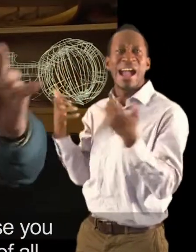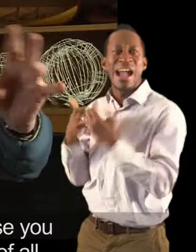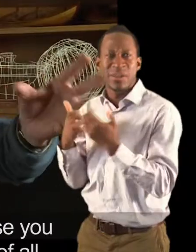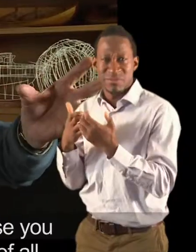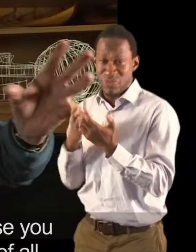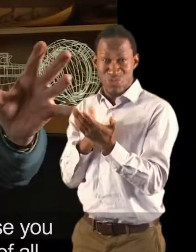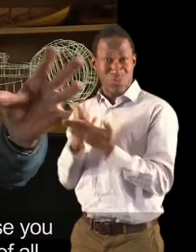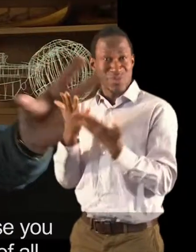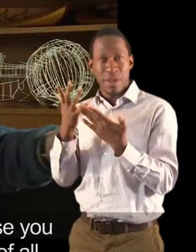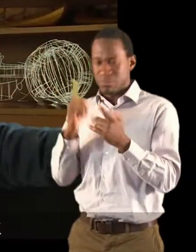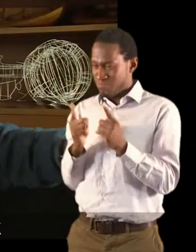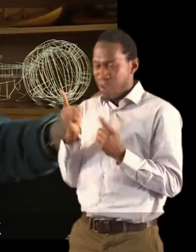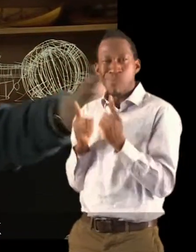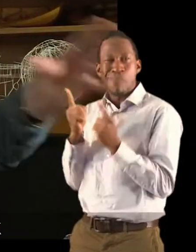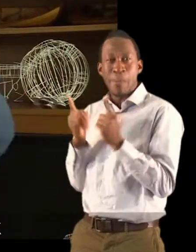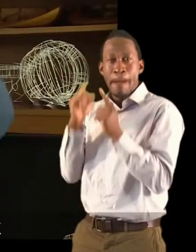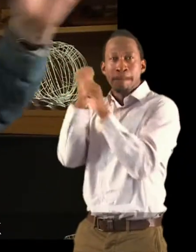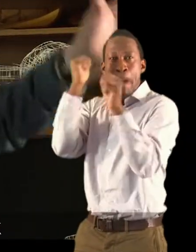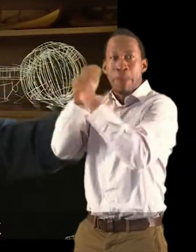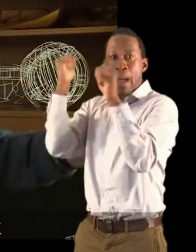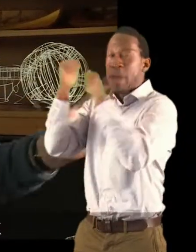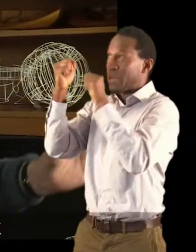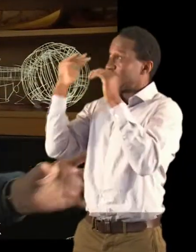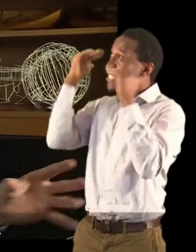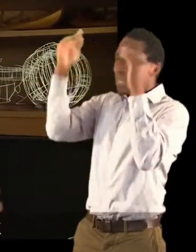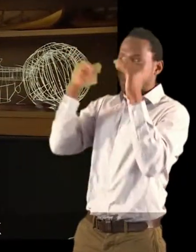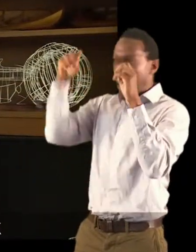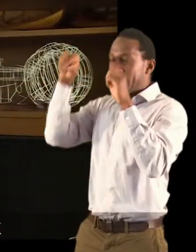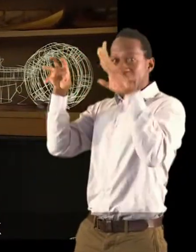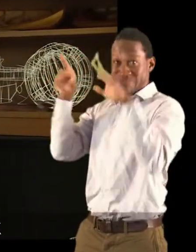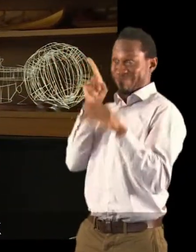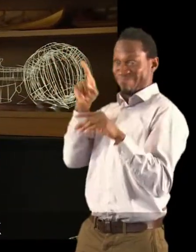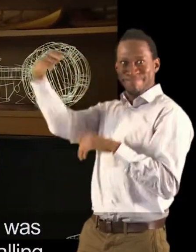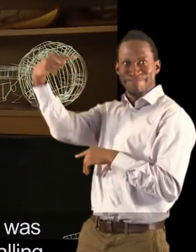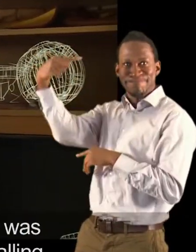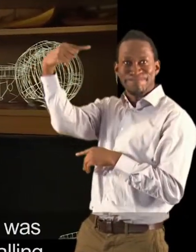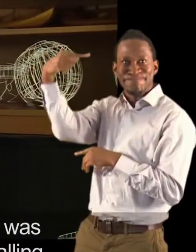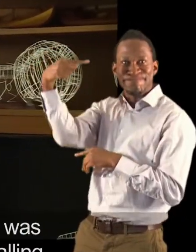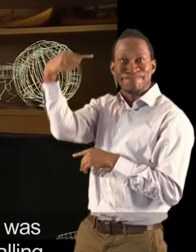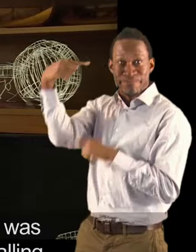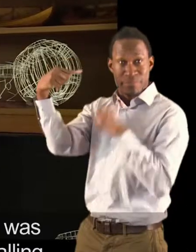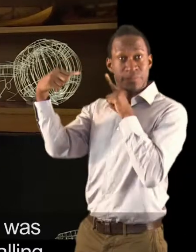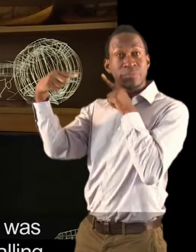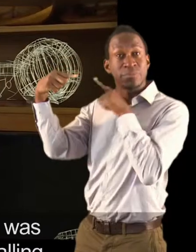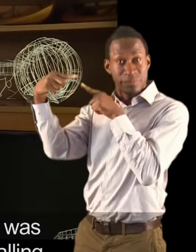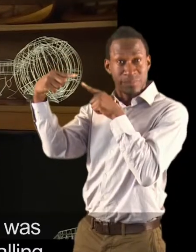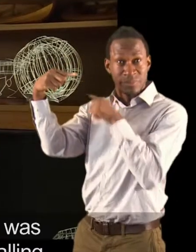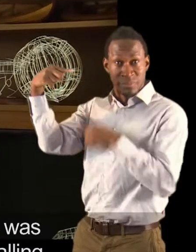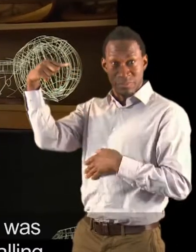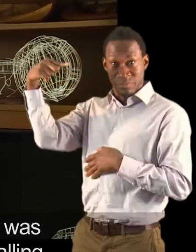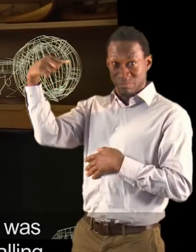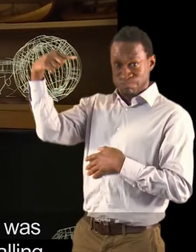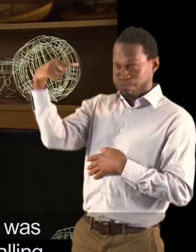shell burst first of all. The sky was black with shell bursts, and with this